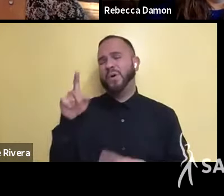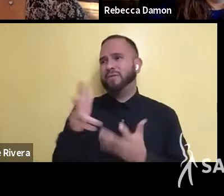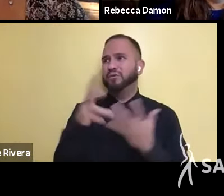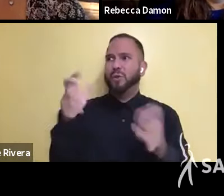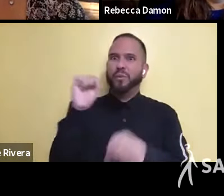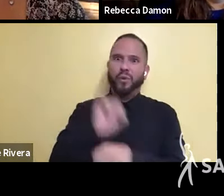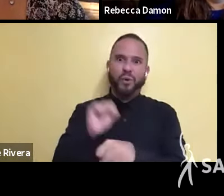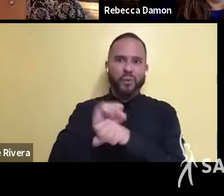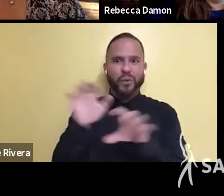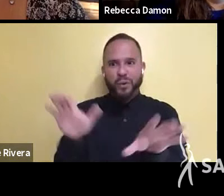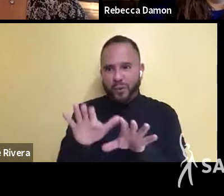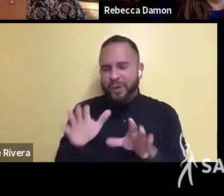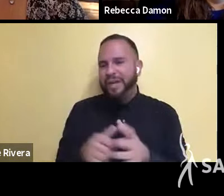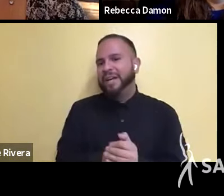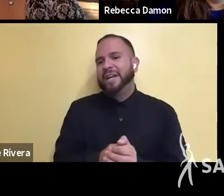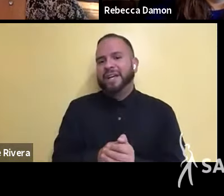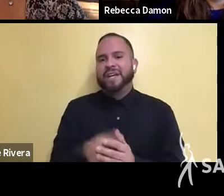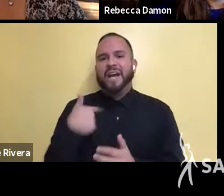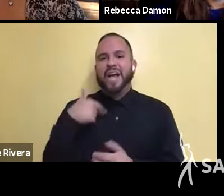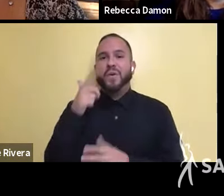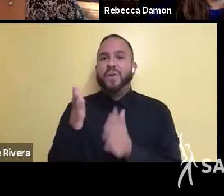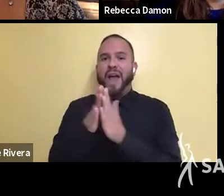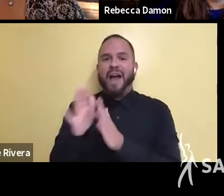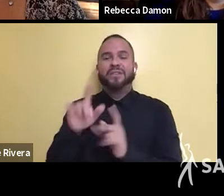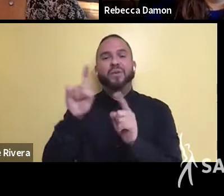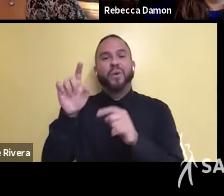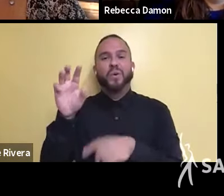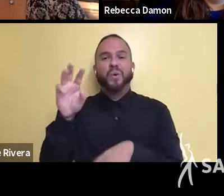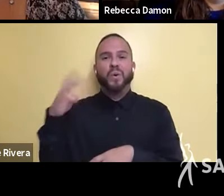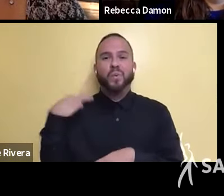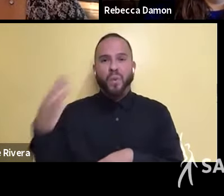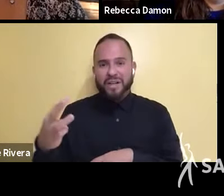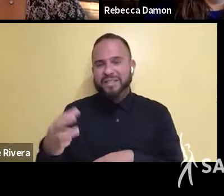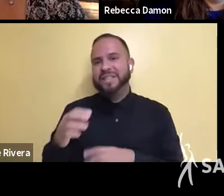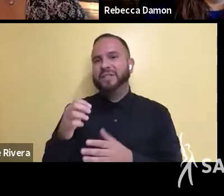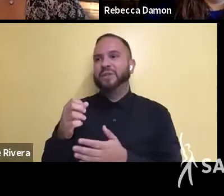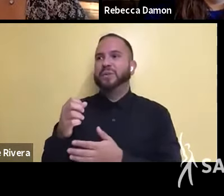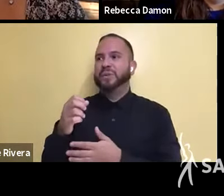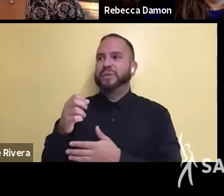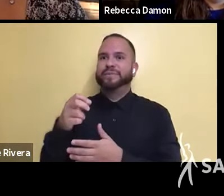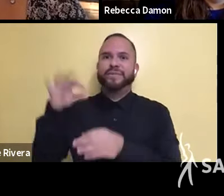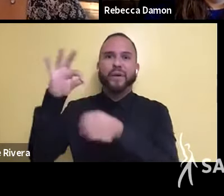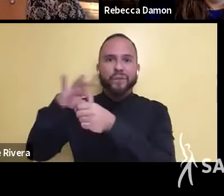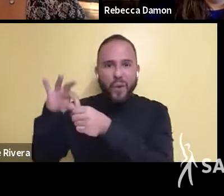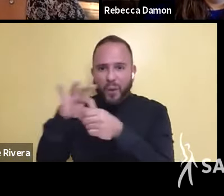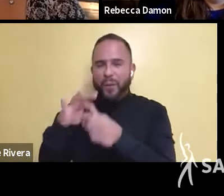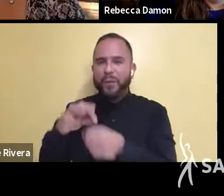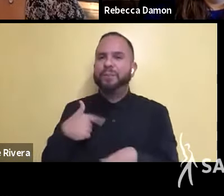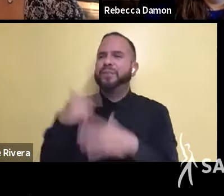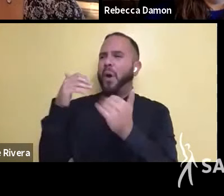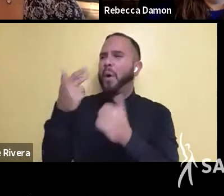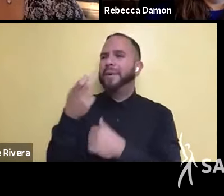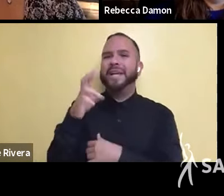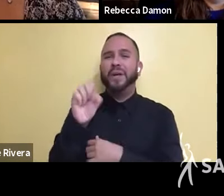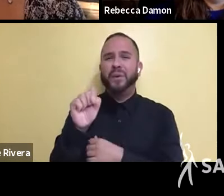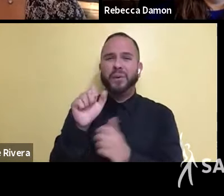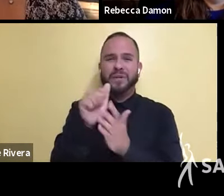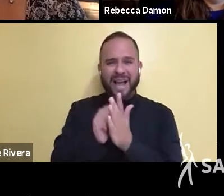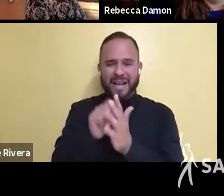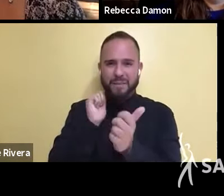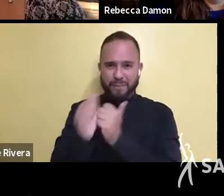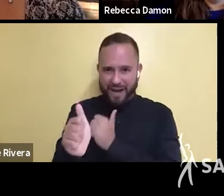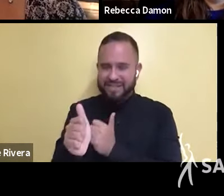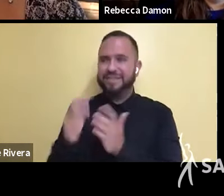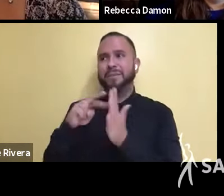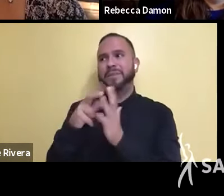asked to go to Washington to do the vote. I hope that your HEROES Act passes. It will mean a great deal to all of us. We will stay